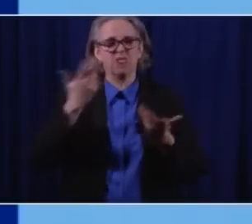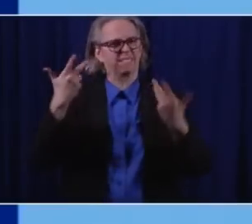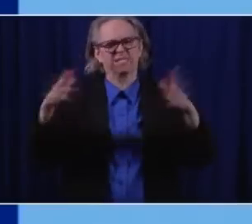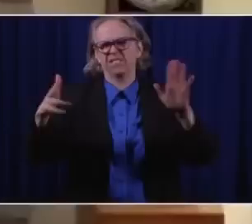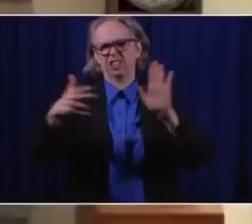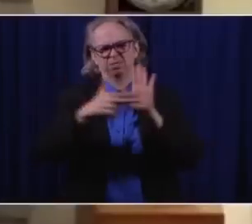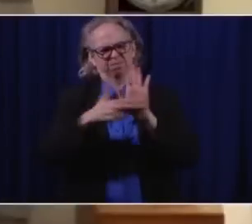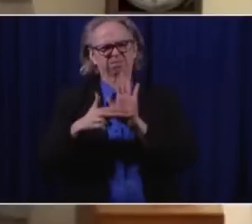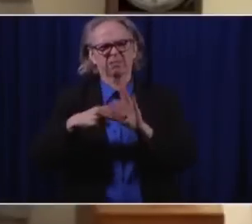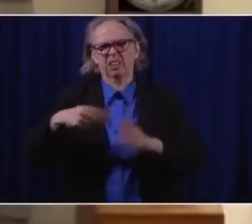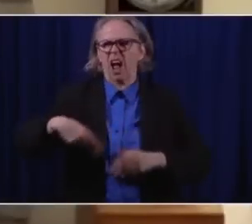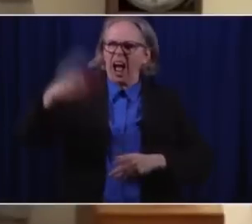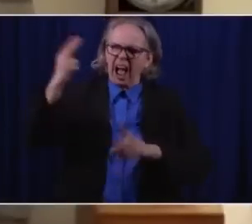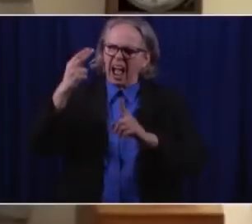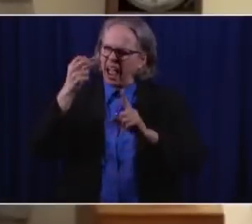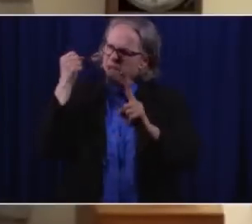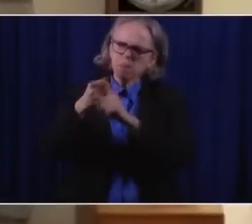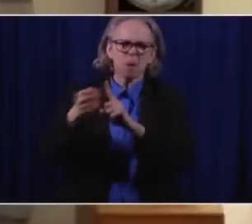the charts.